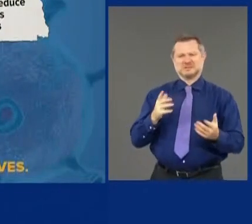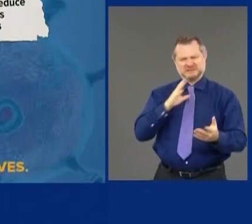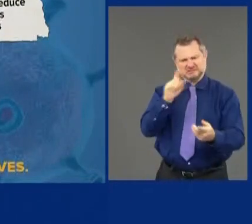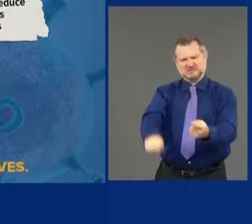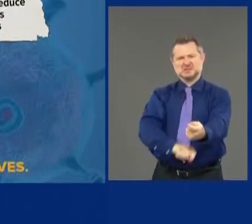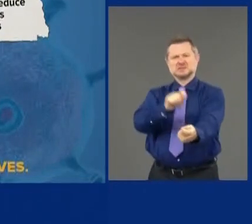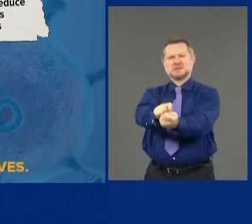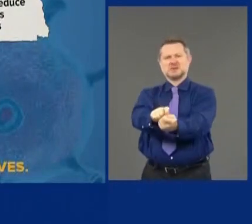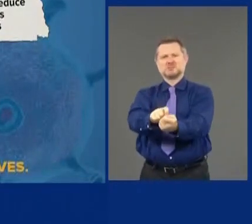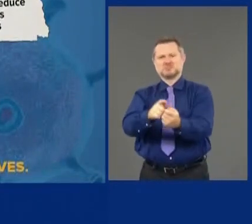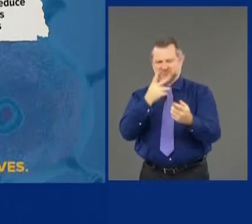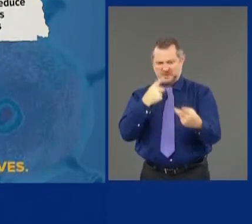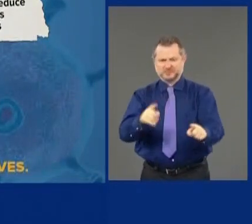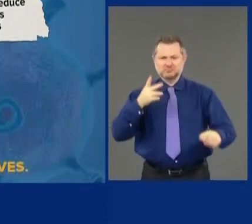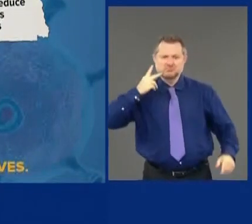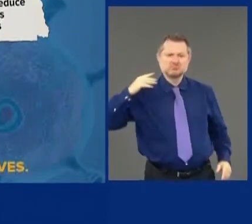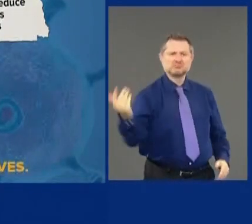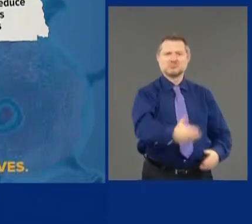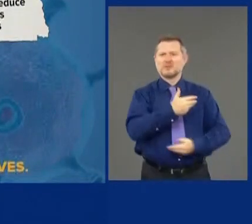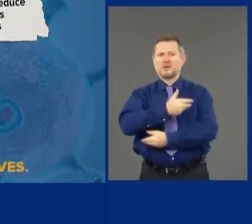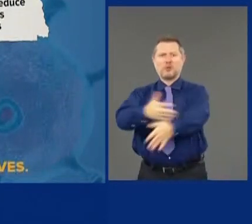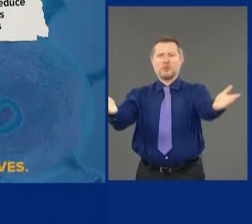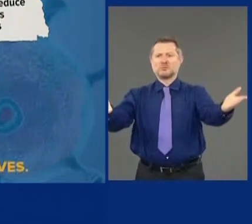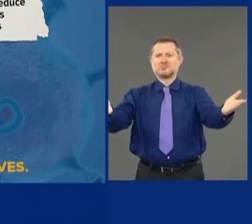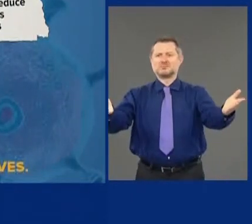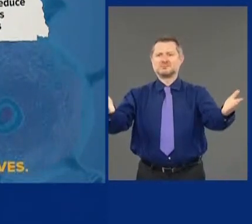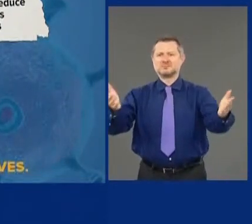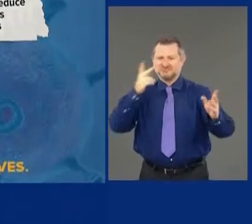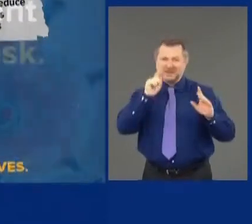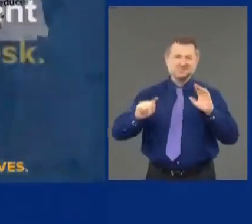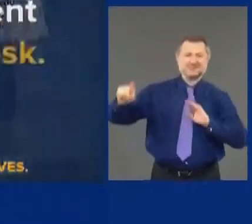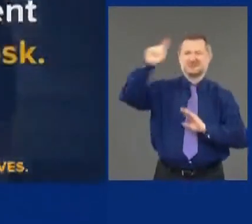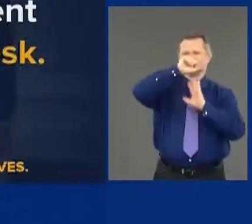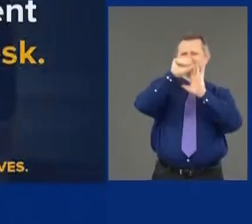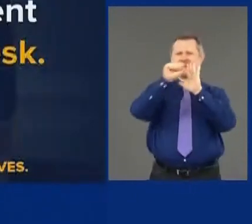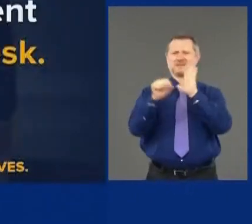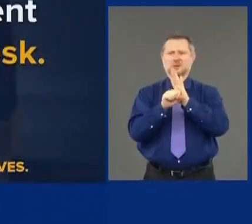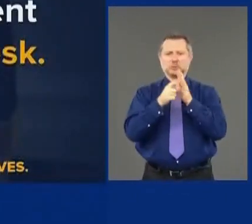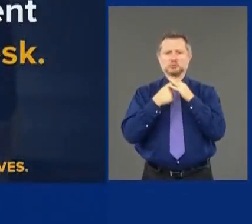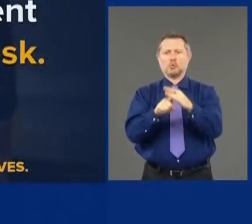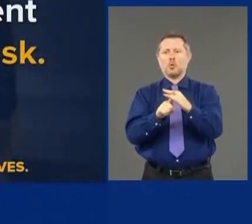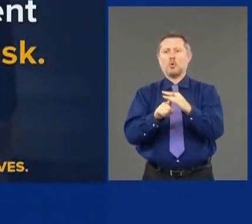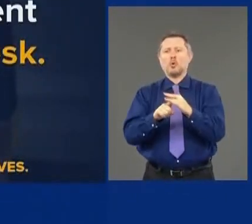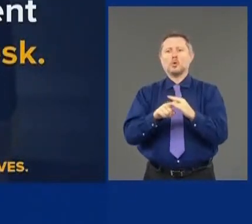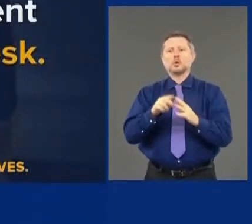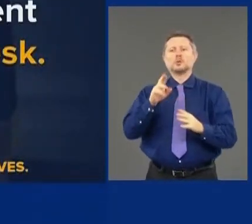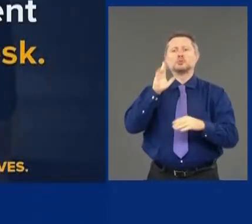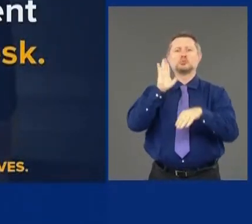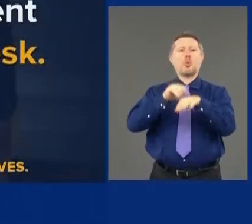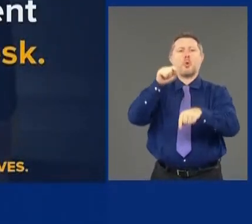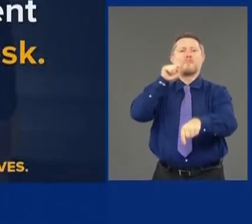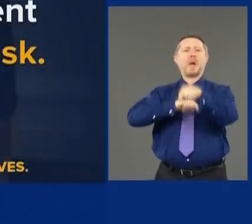happening. States are now having to roll back their reopening plan.